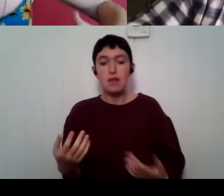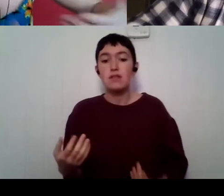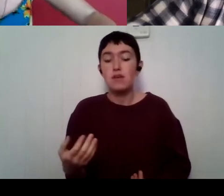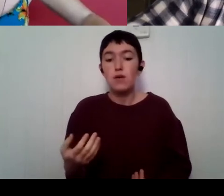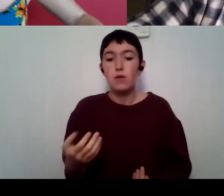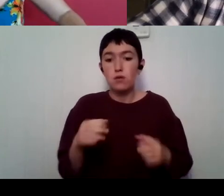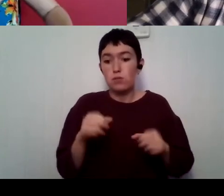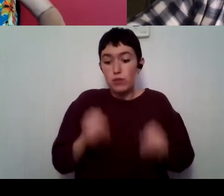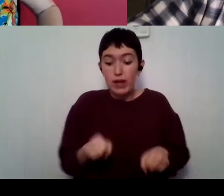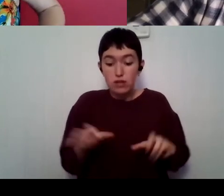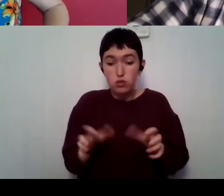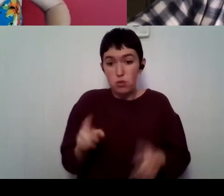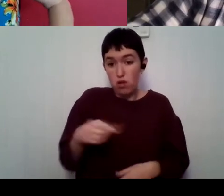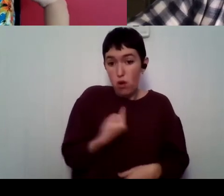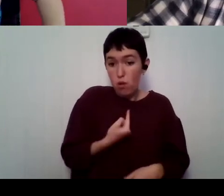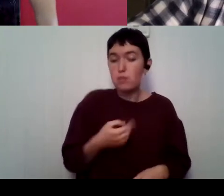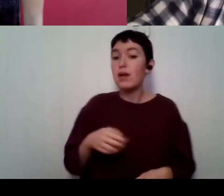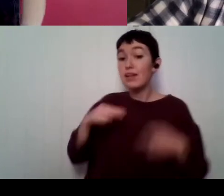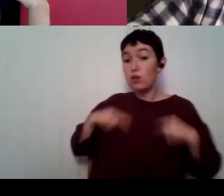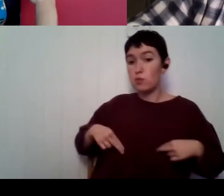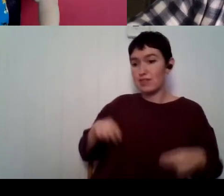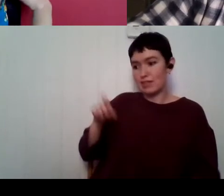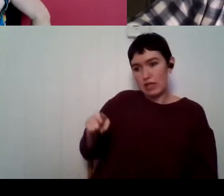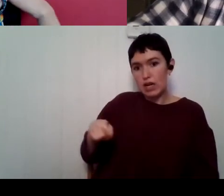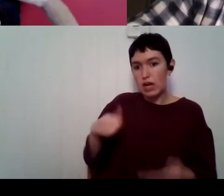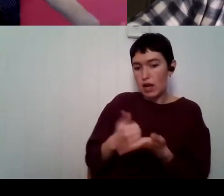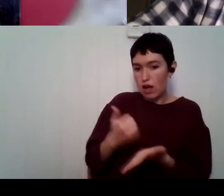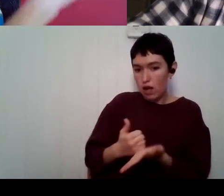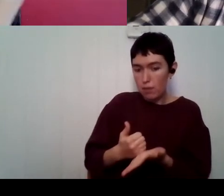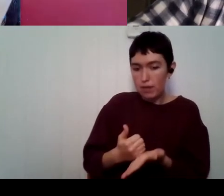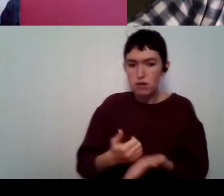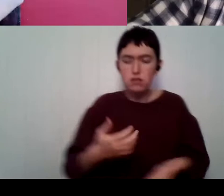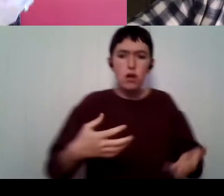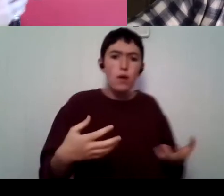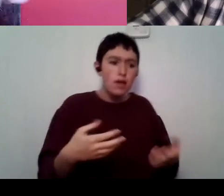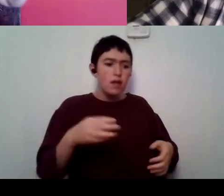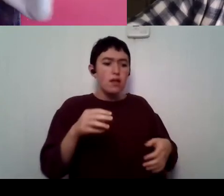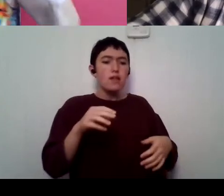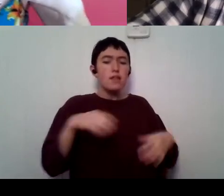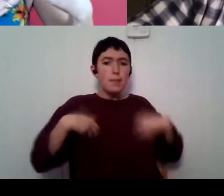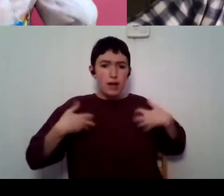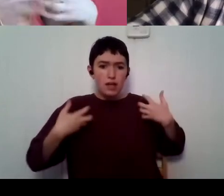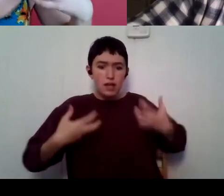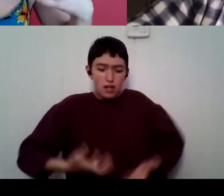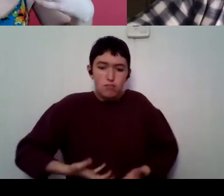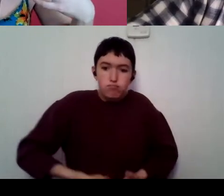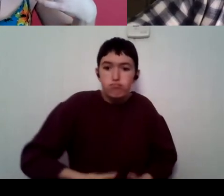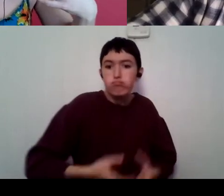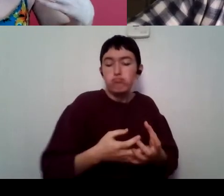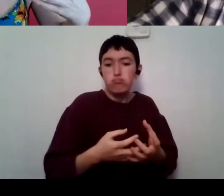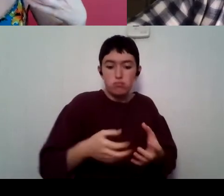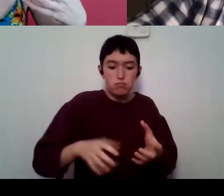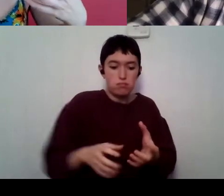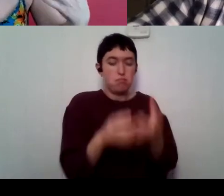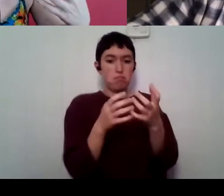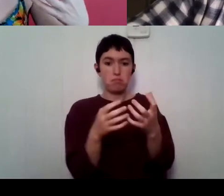you need help. So this monkey literally was just kind of pulling the baby out, you know, putting the baby on them. She's fine. She's cool. I